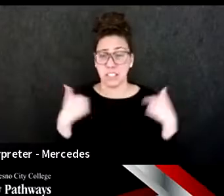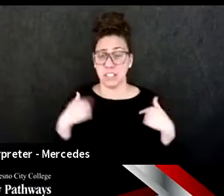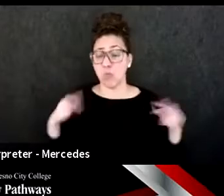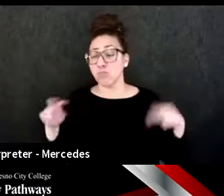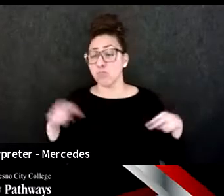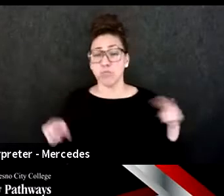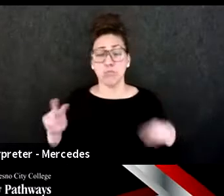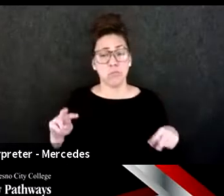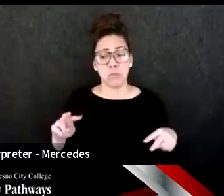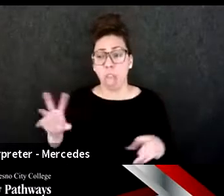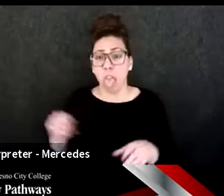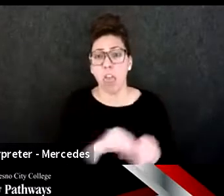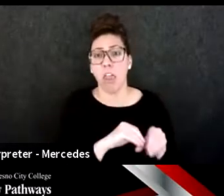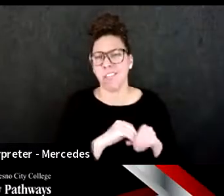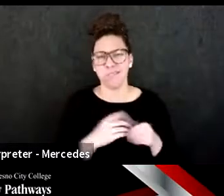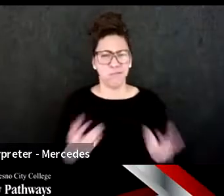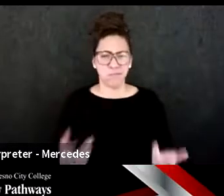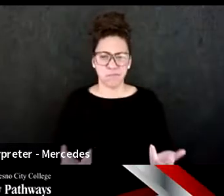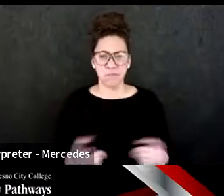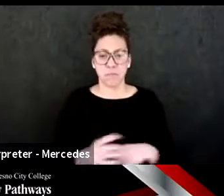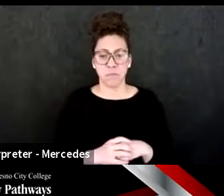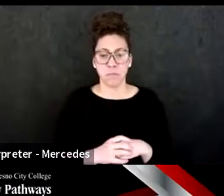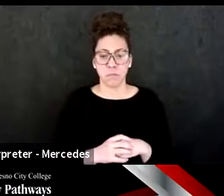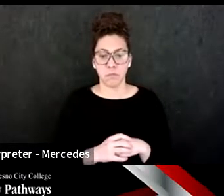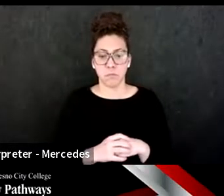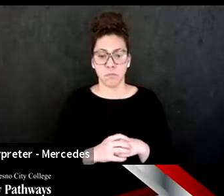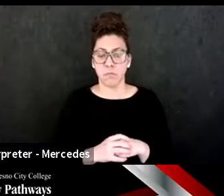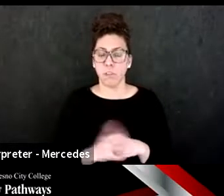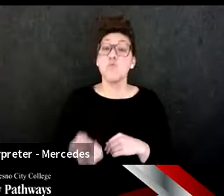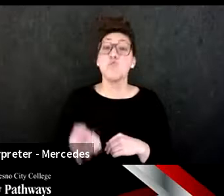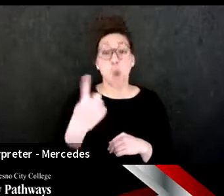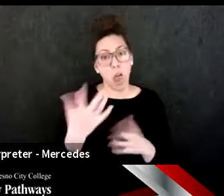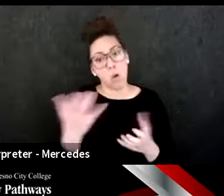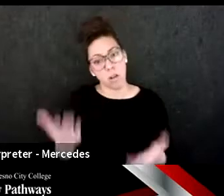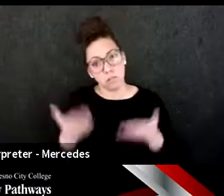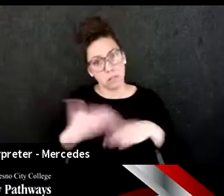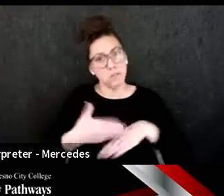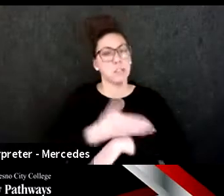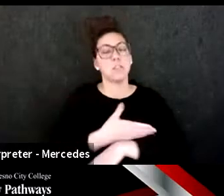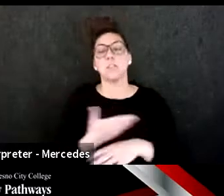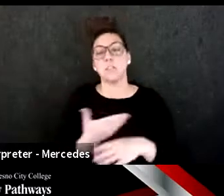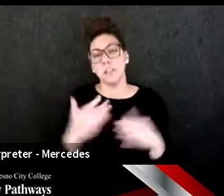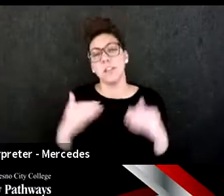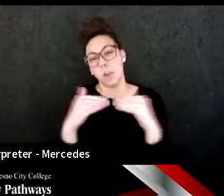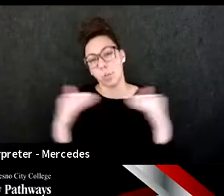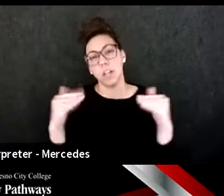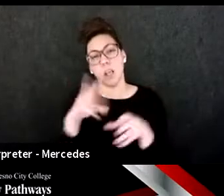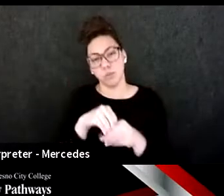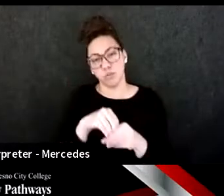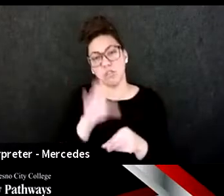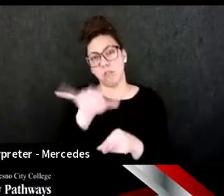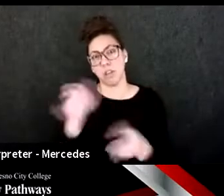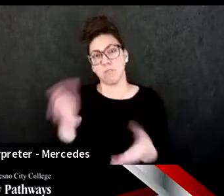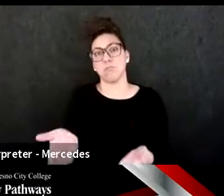do is to advance the issue of diversity, equity, and inclusion. It's now been a call for action at the chancellor's office. I serve